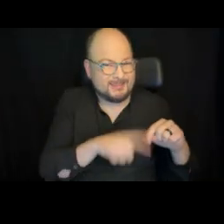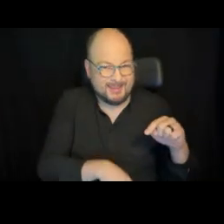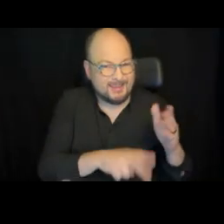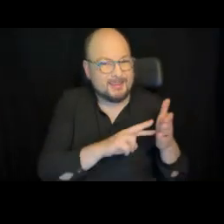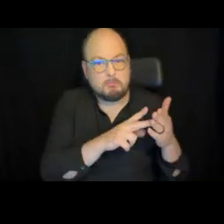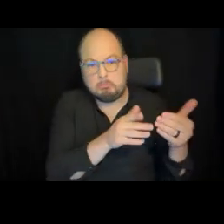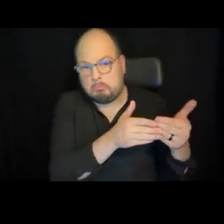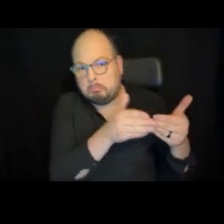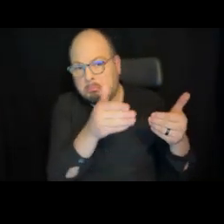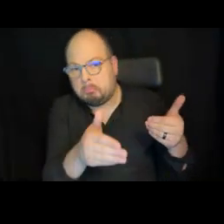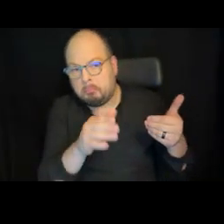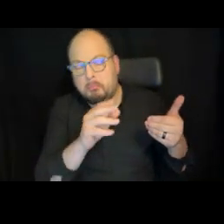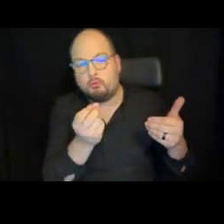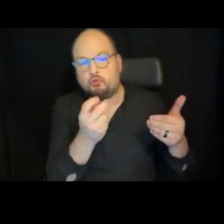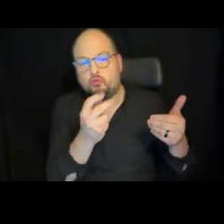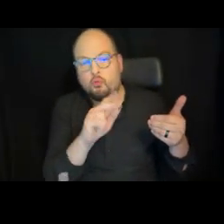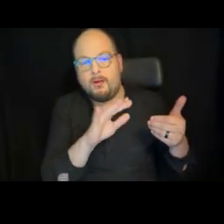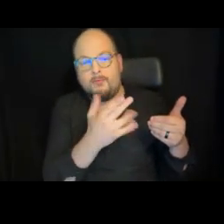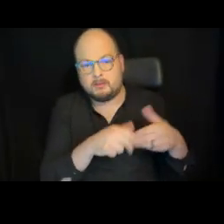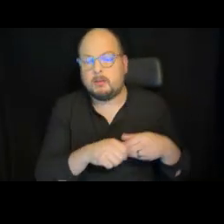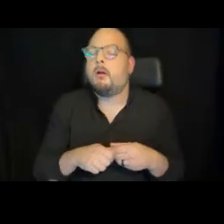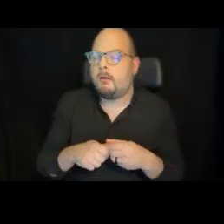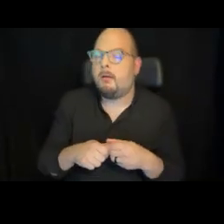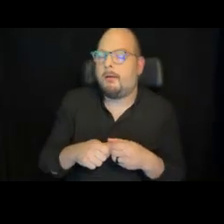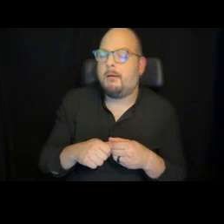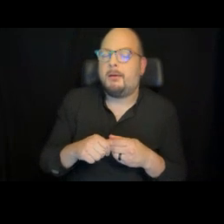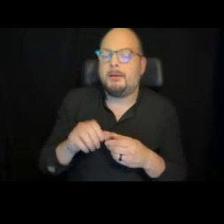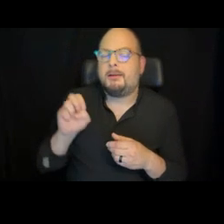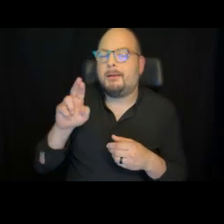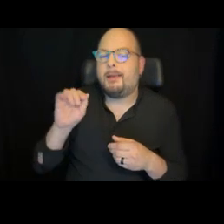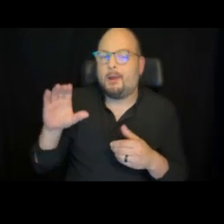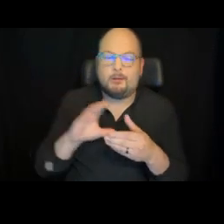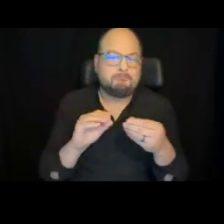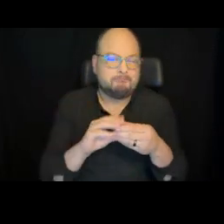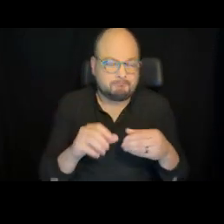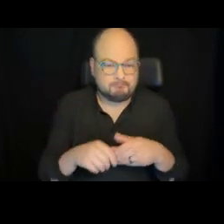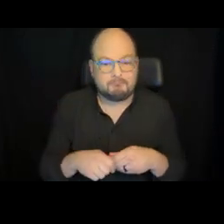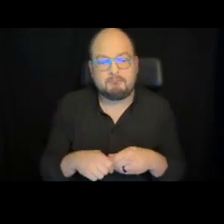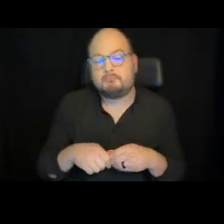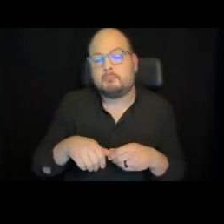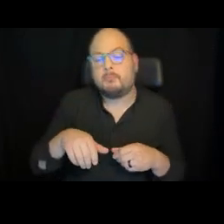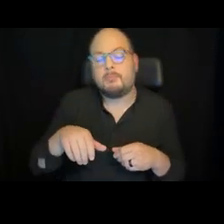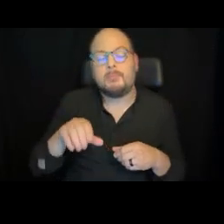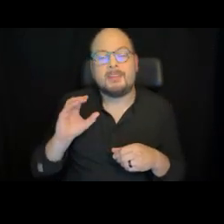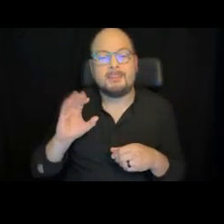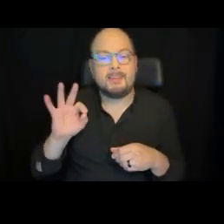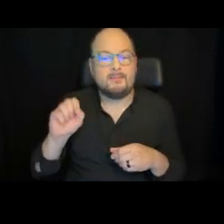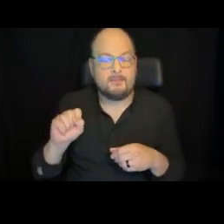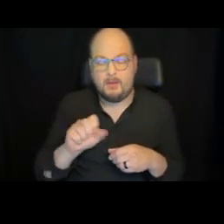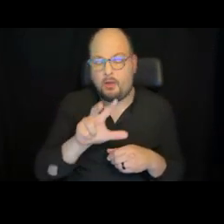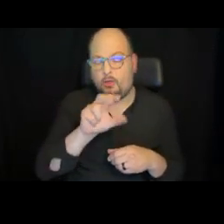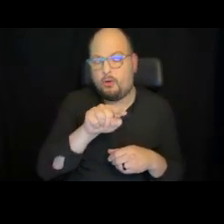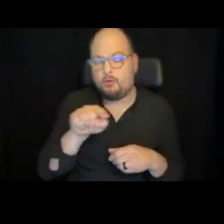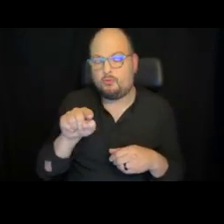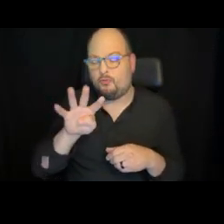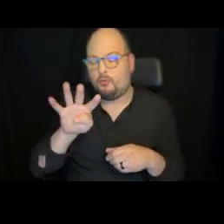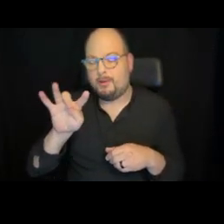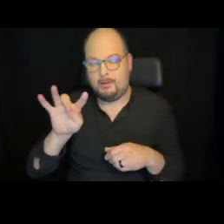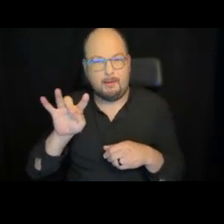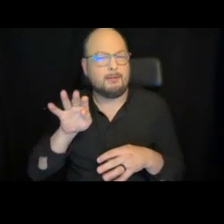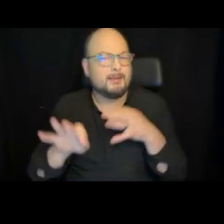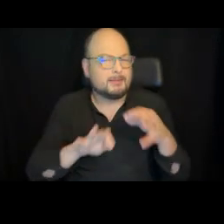Housing Act Design Manual illustrates the 30-inch by 48-inch clear floor space in reference to the location of switches and